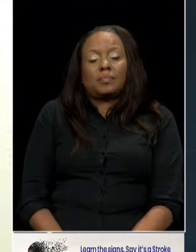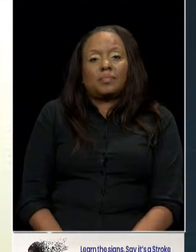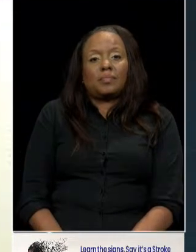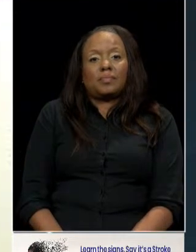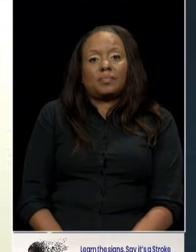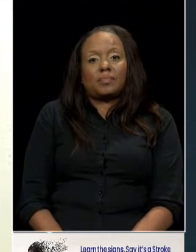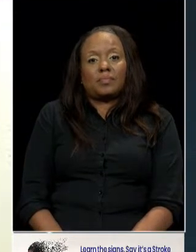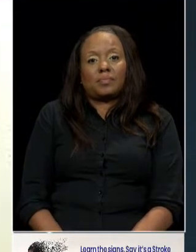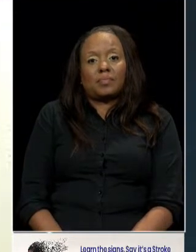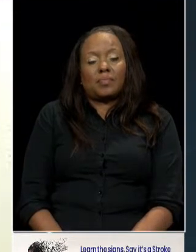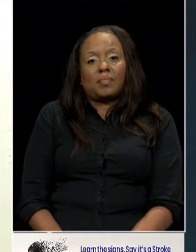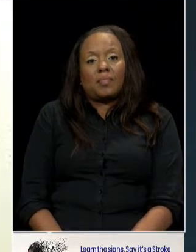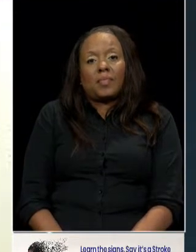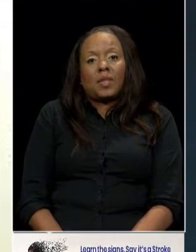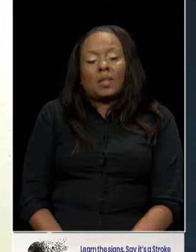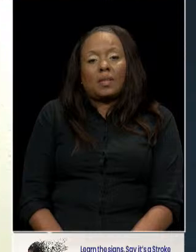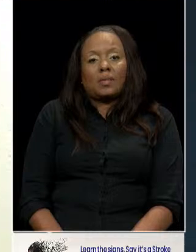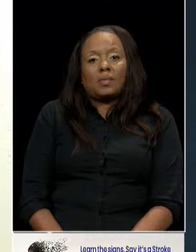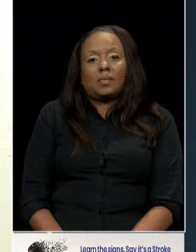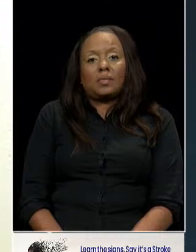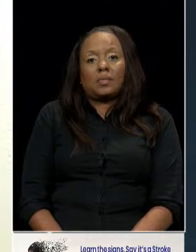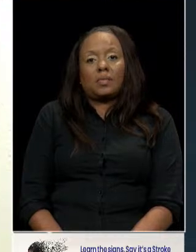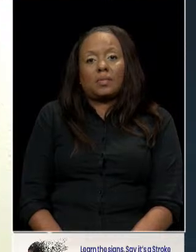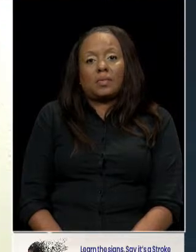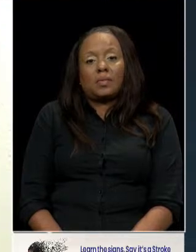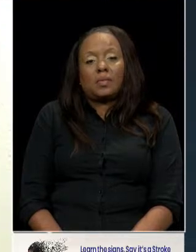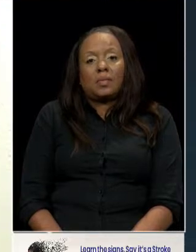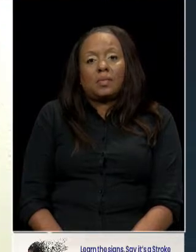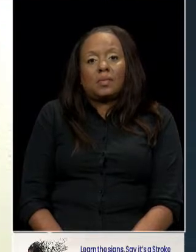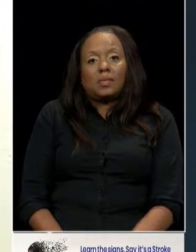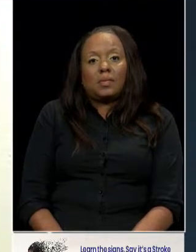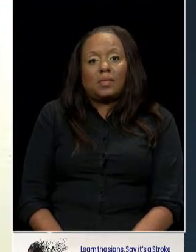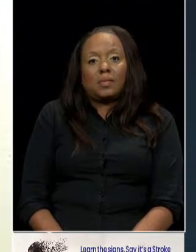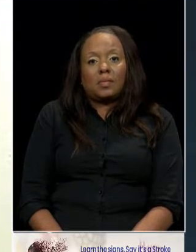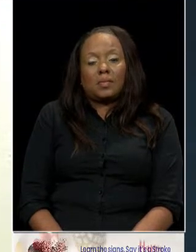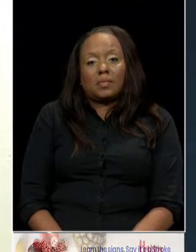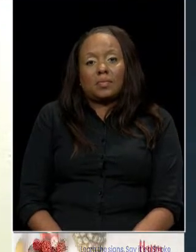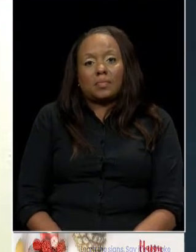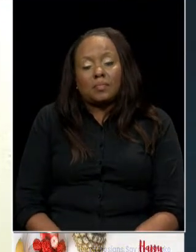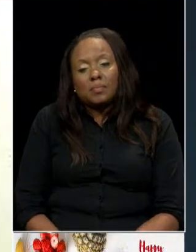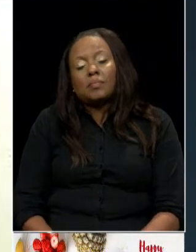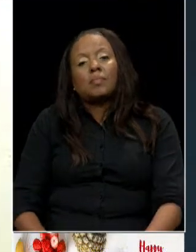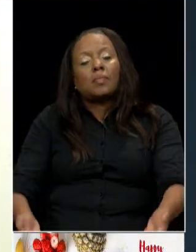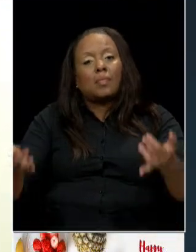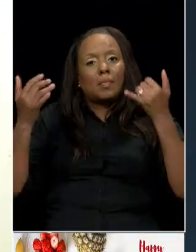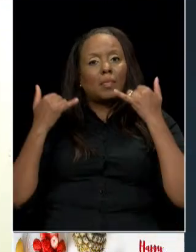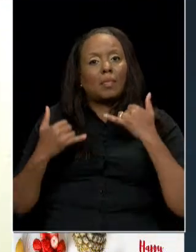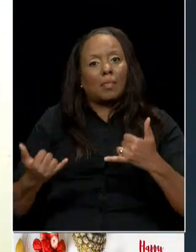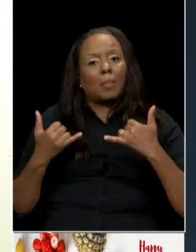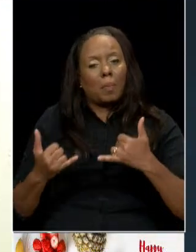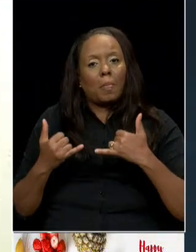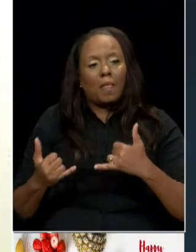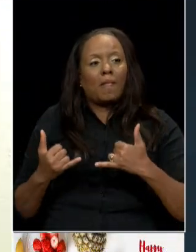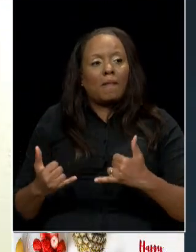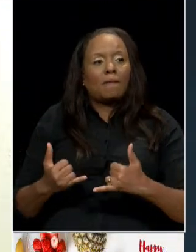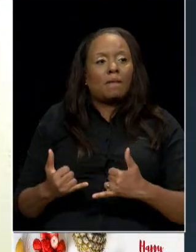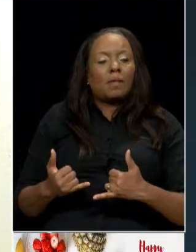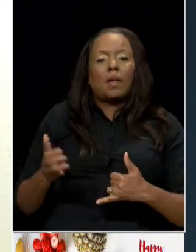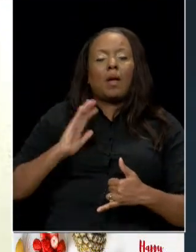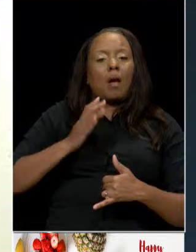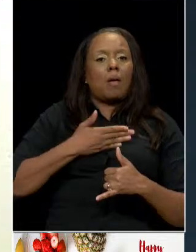I think the methods that have been employed by which we could change that perception have not